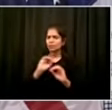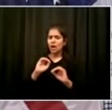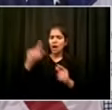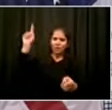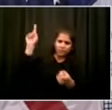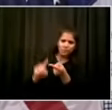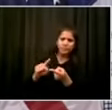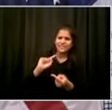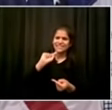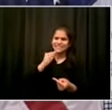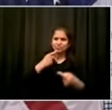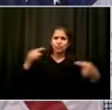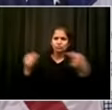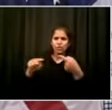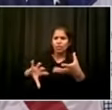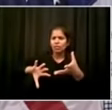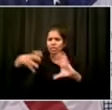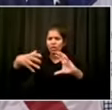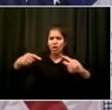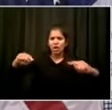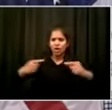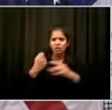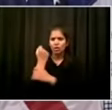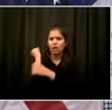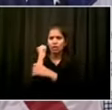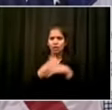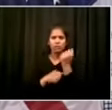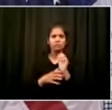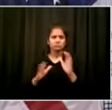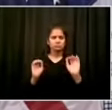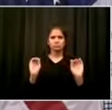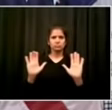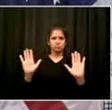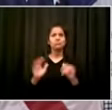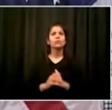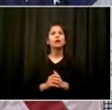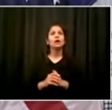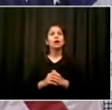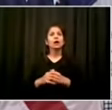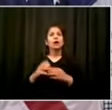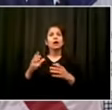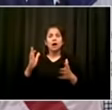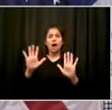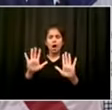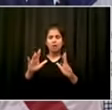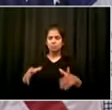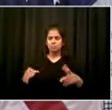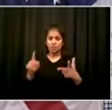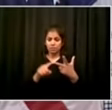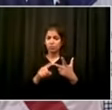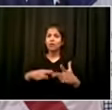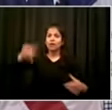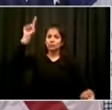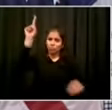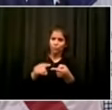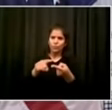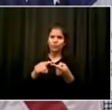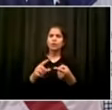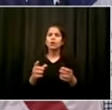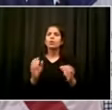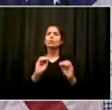of what we saw so troublingly in the beginning of the week. And something I've talked about many times, making